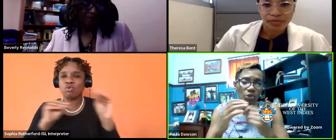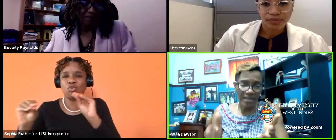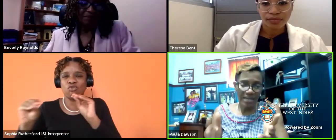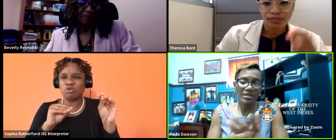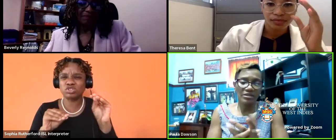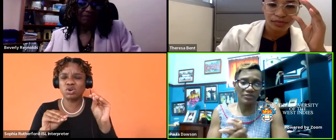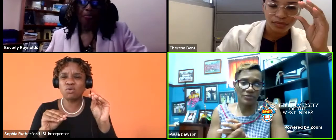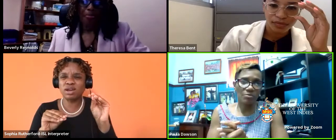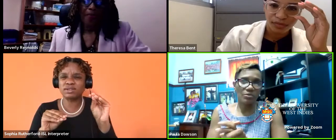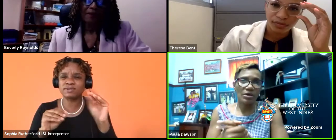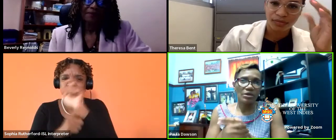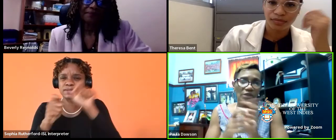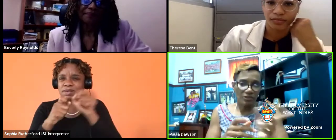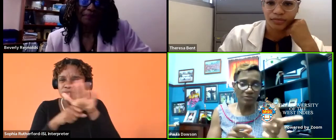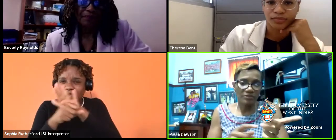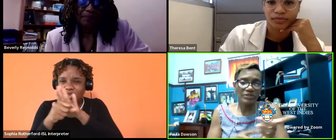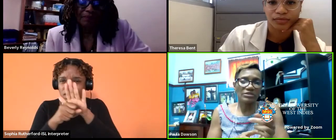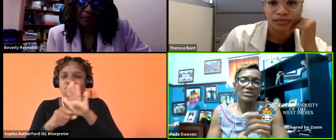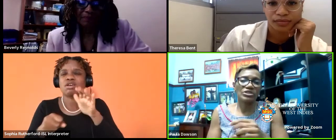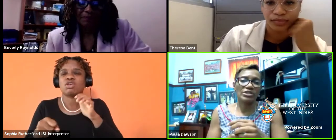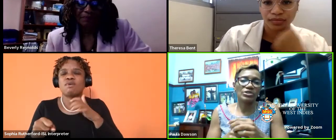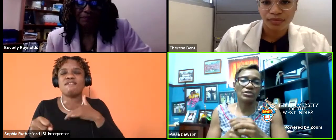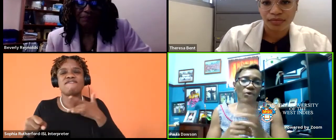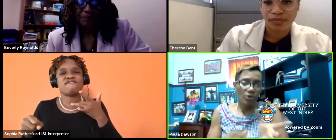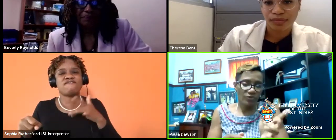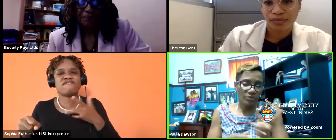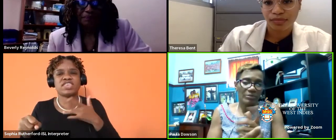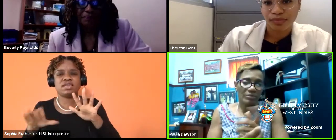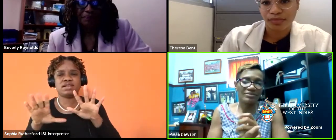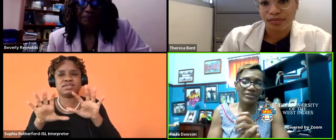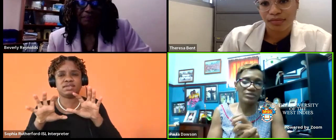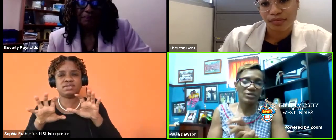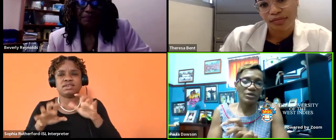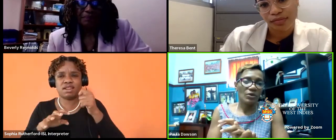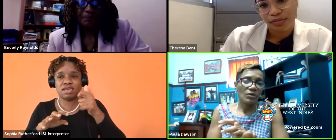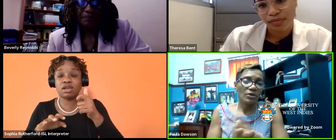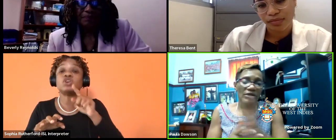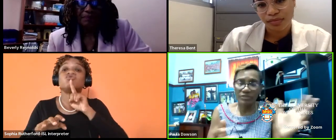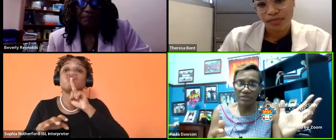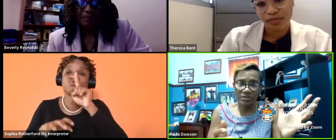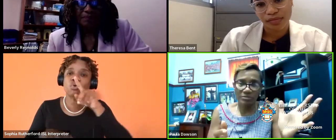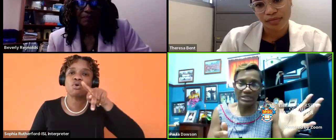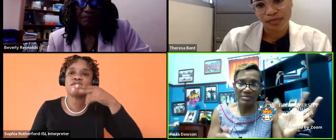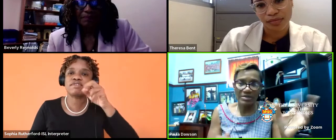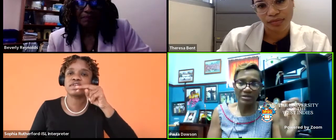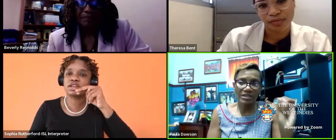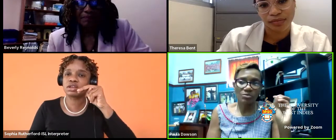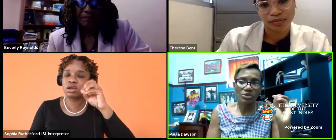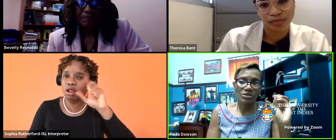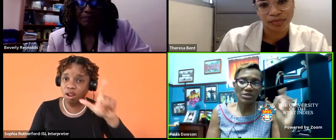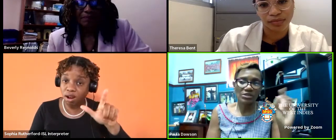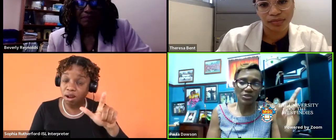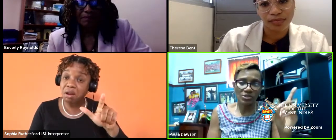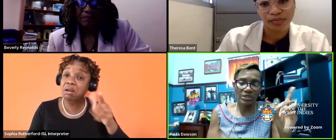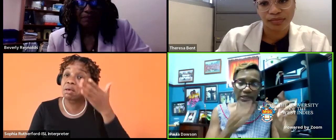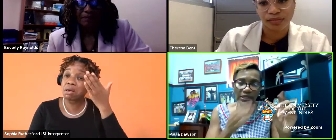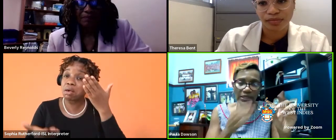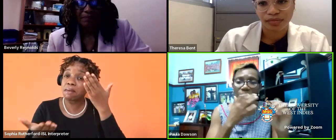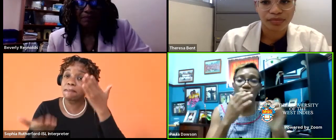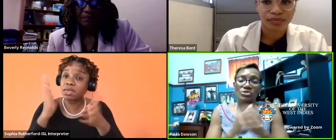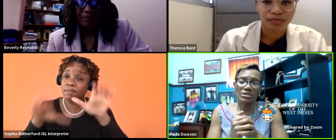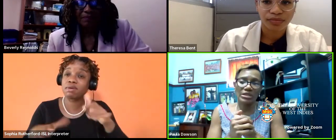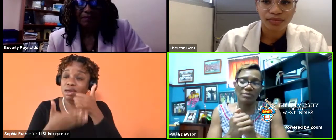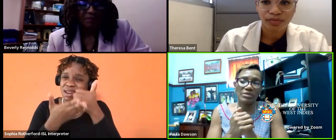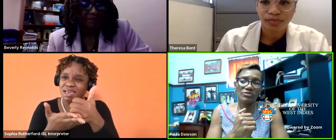You can benefit from, not from the phenol injection or from the baclofen, or even to CBD, because that's more centrally acting,